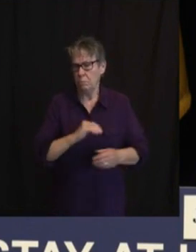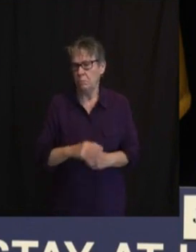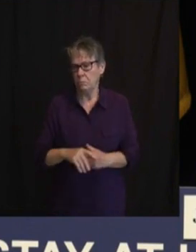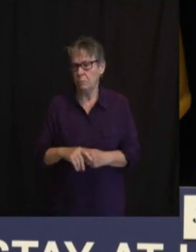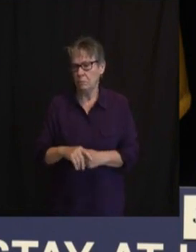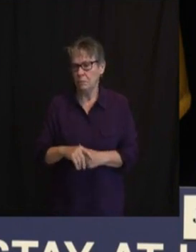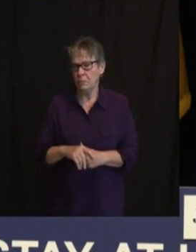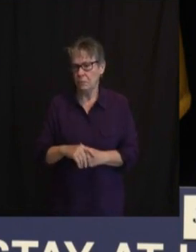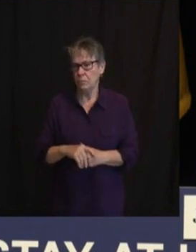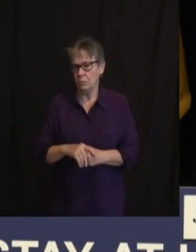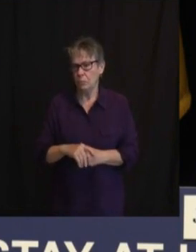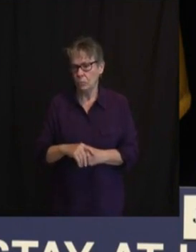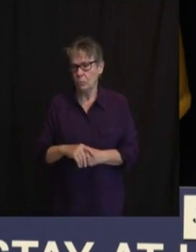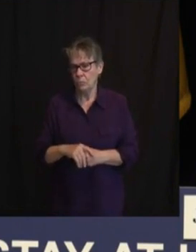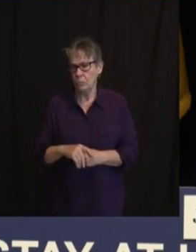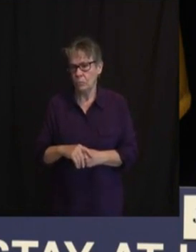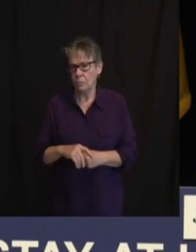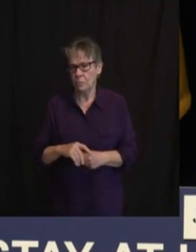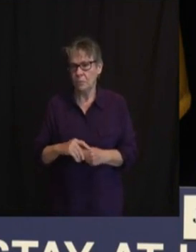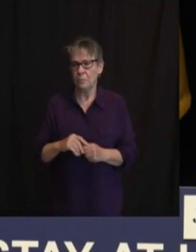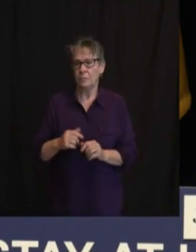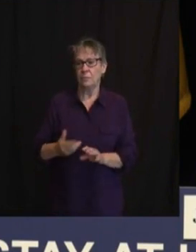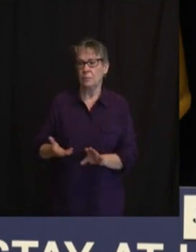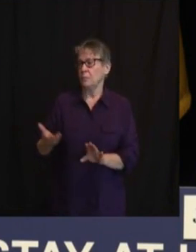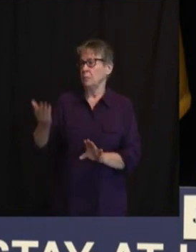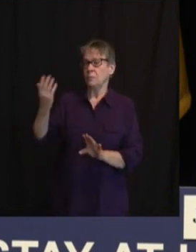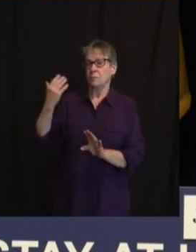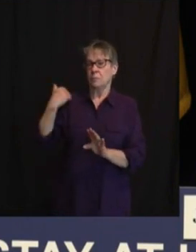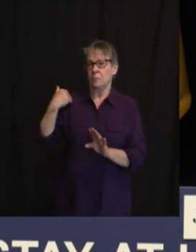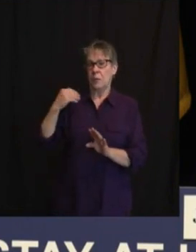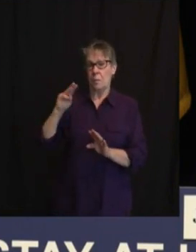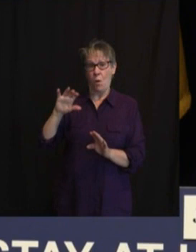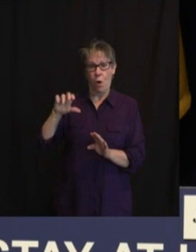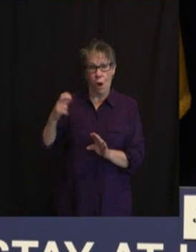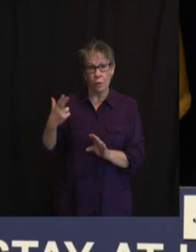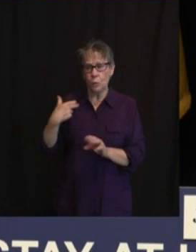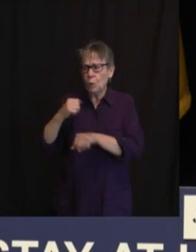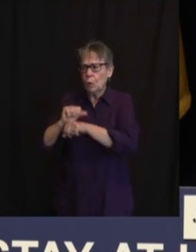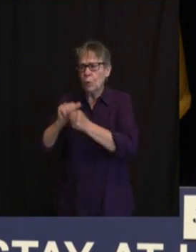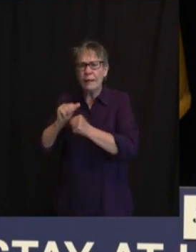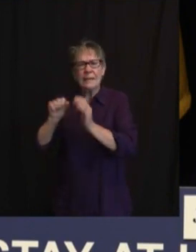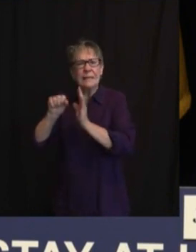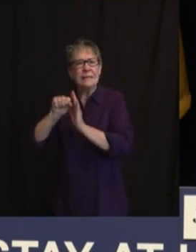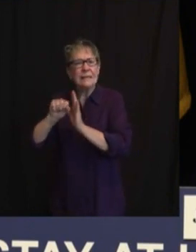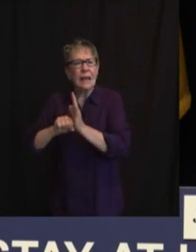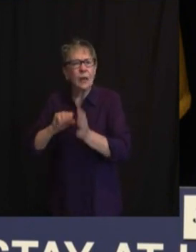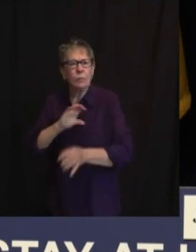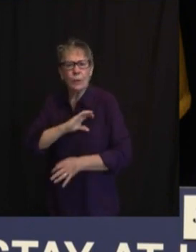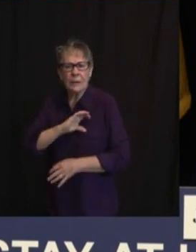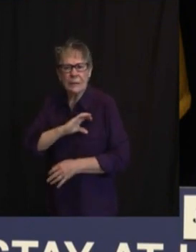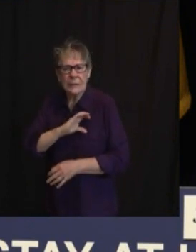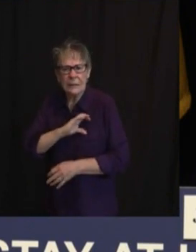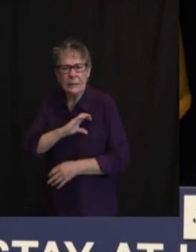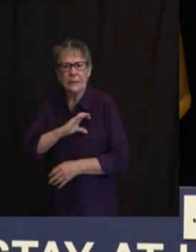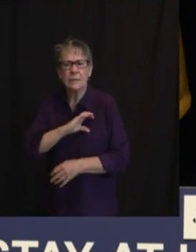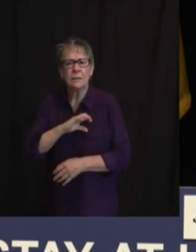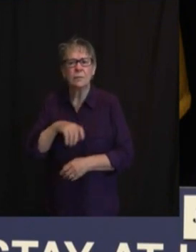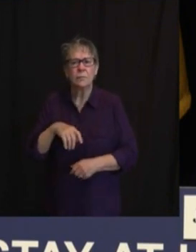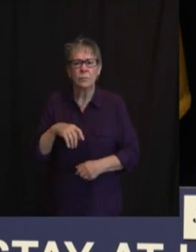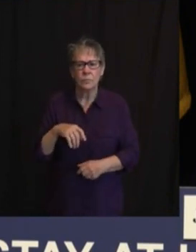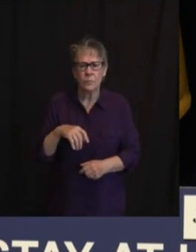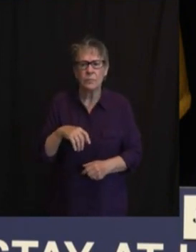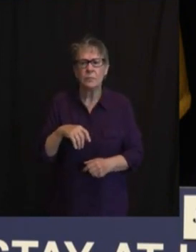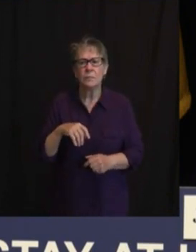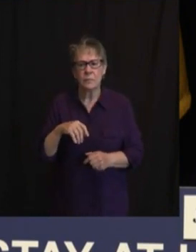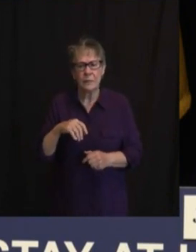to create a centralized inventory system that was set up around March 24th at the New Jersey